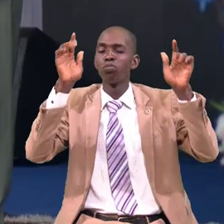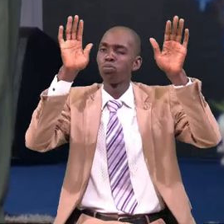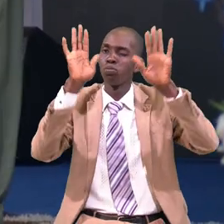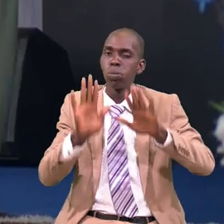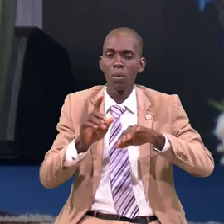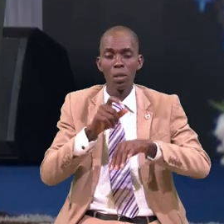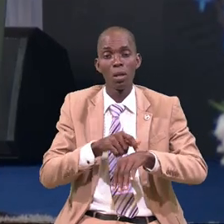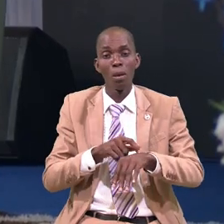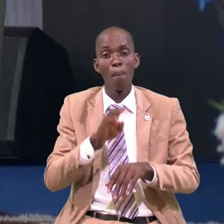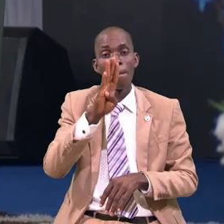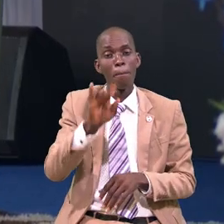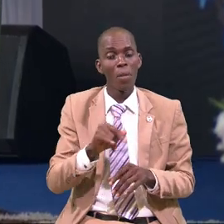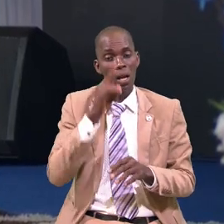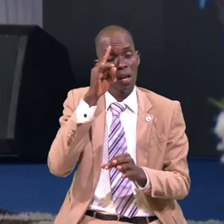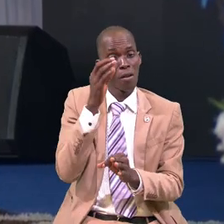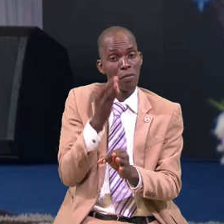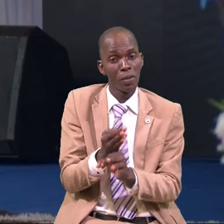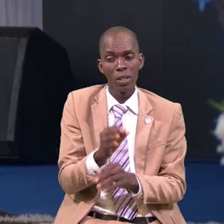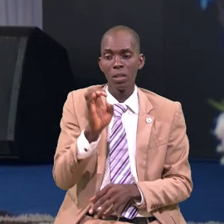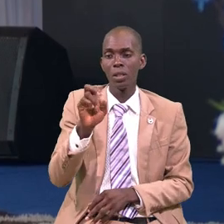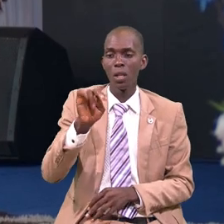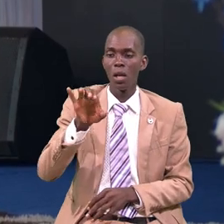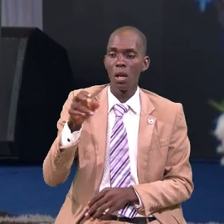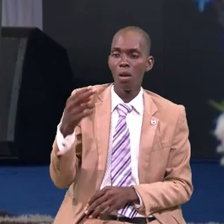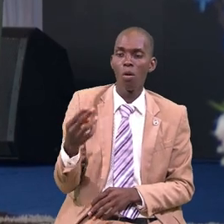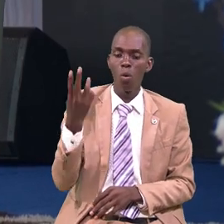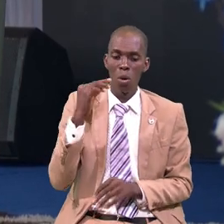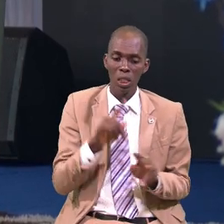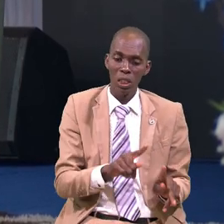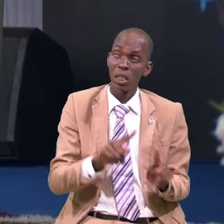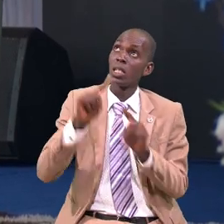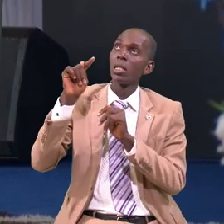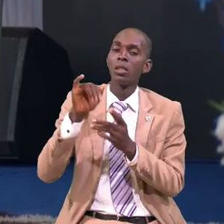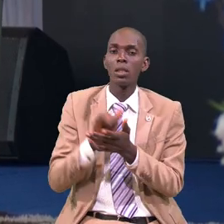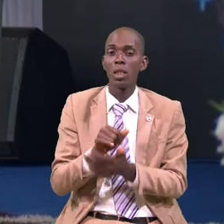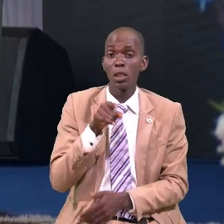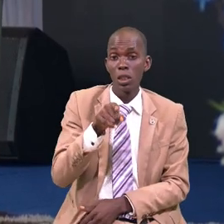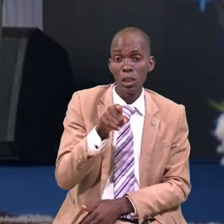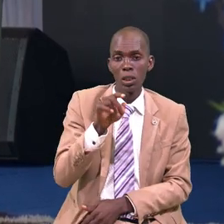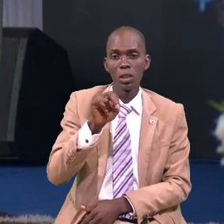By faith, Enoch was translated that he should not see death.